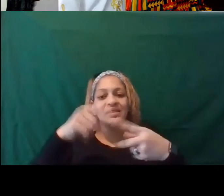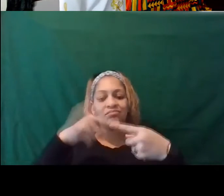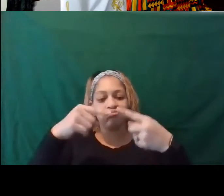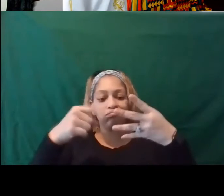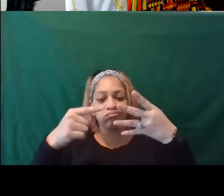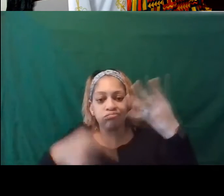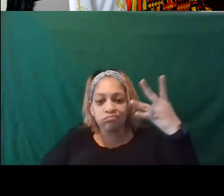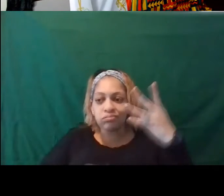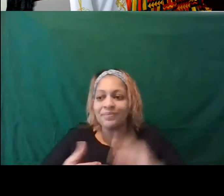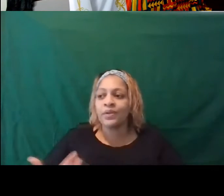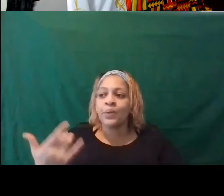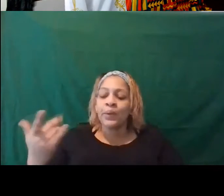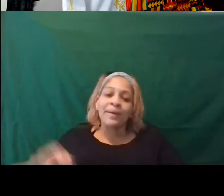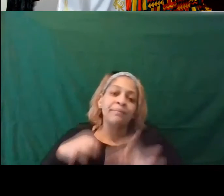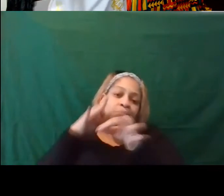things off,